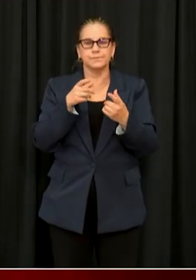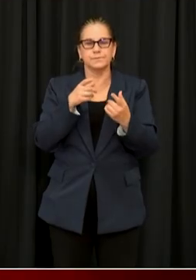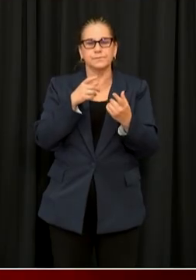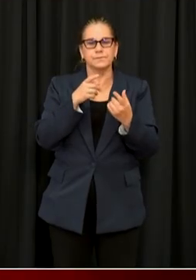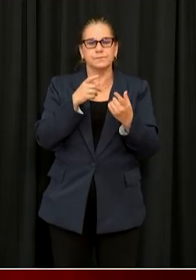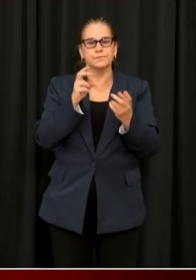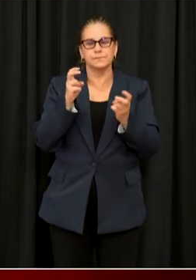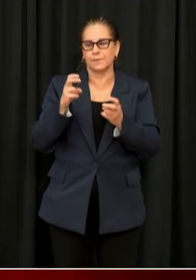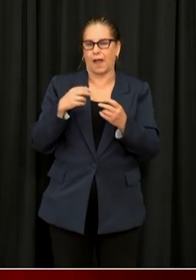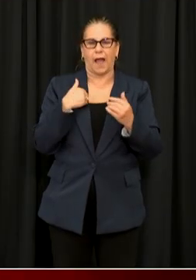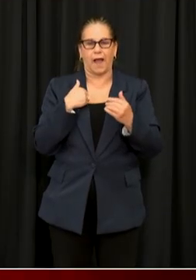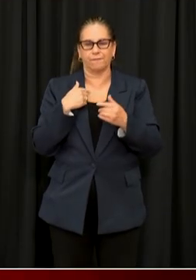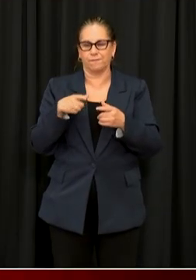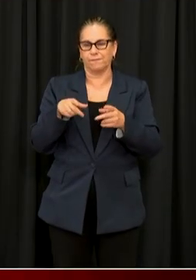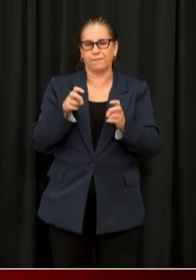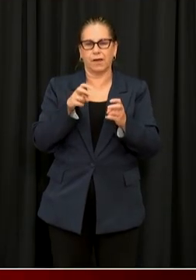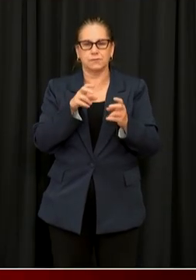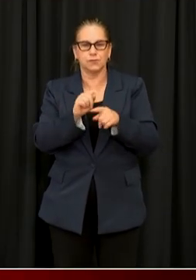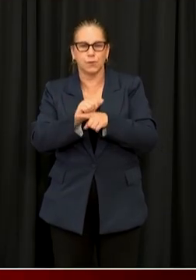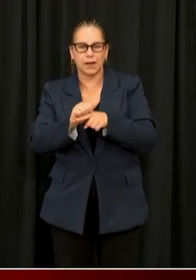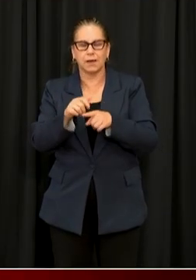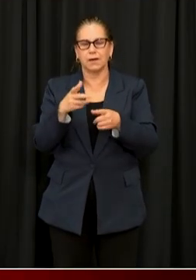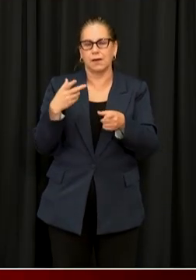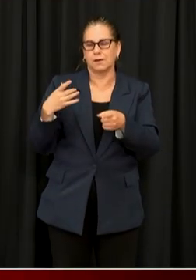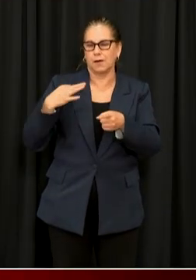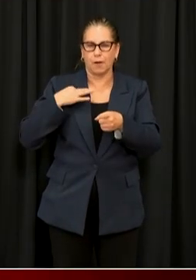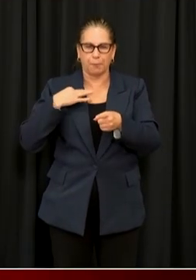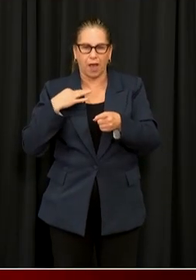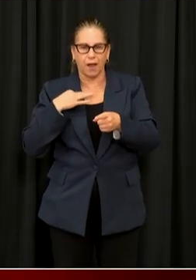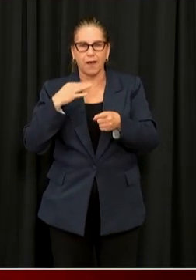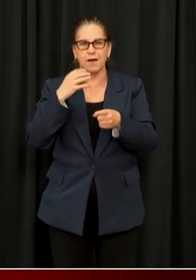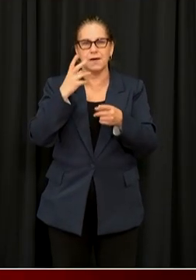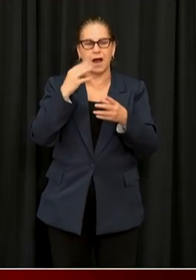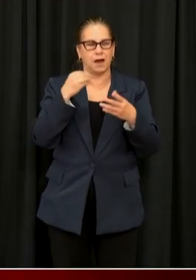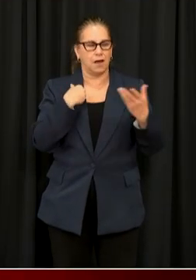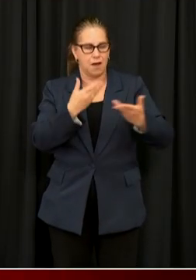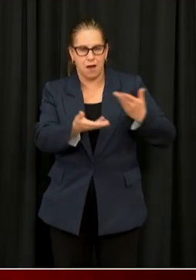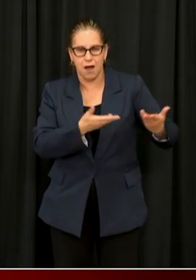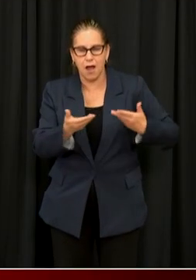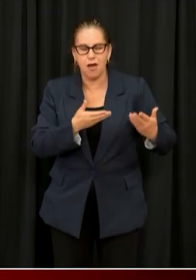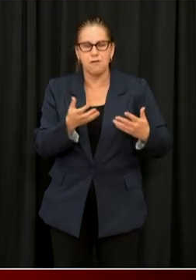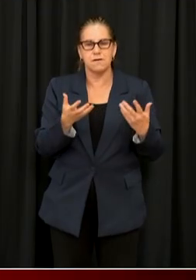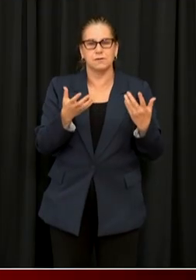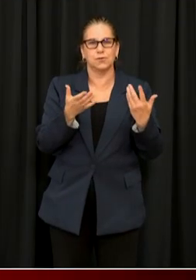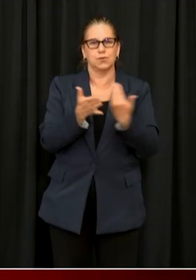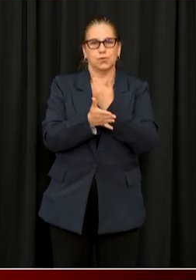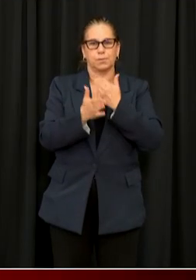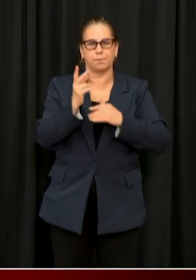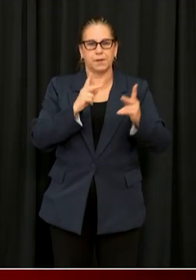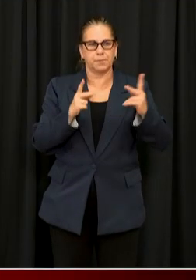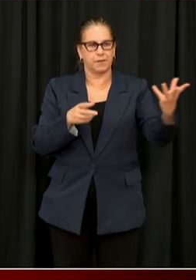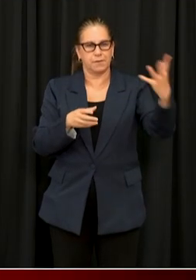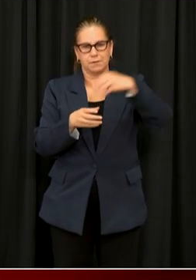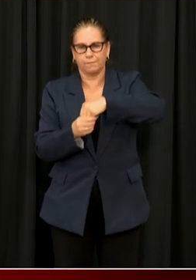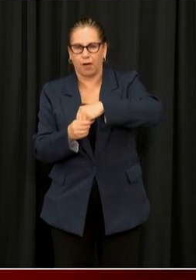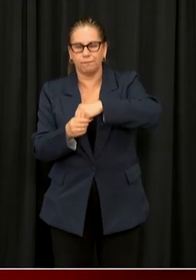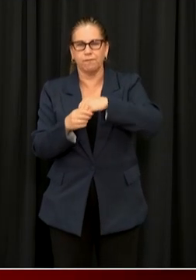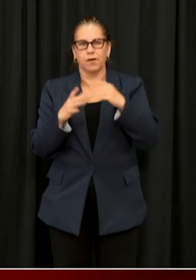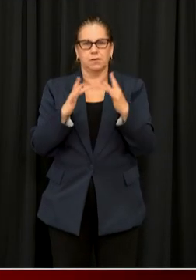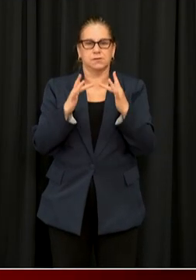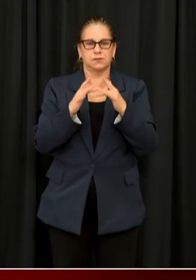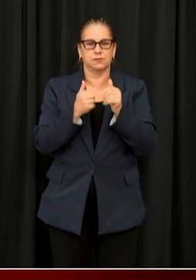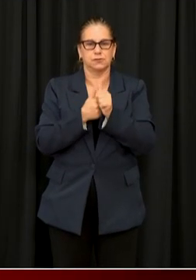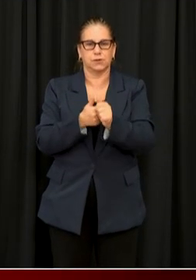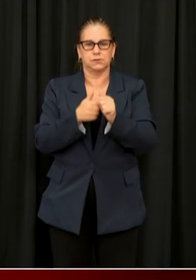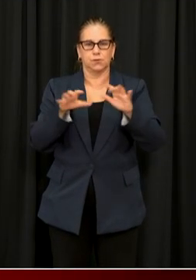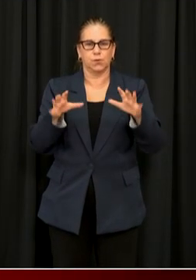trace force that we can flex up our team as our experience with the virus